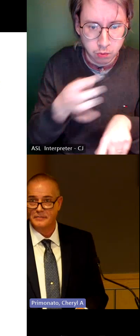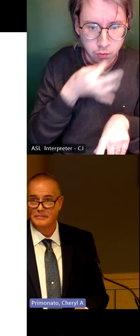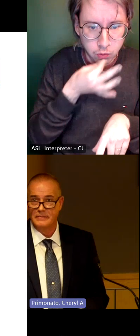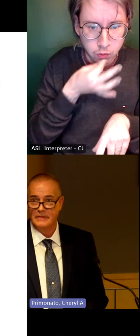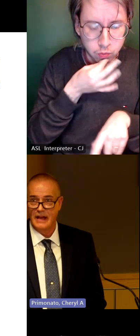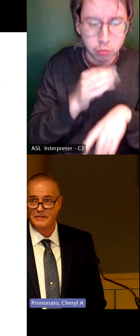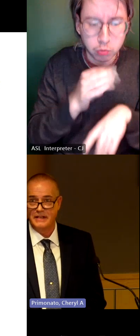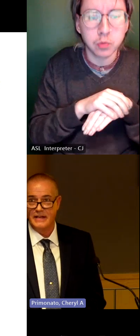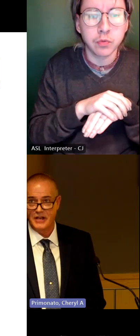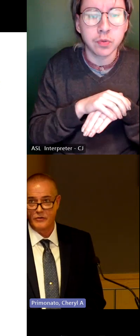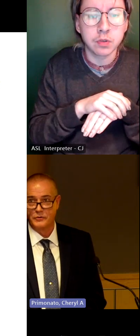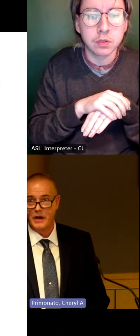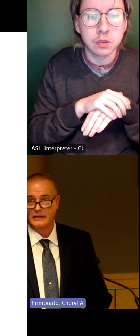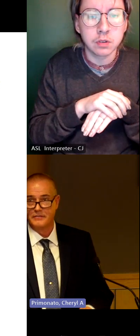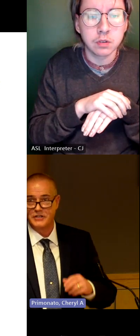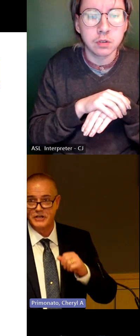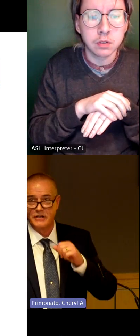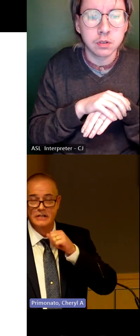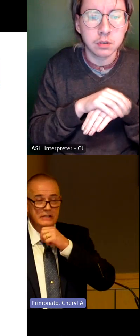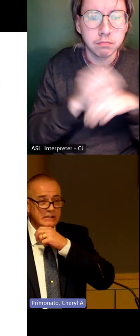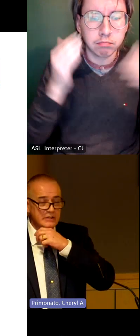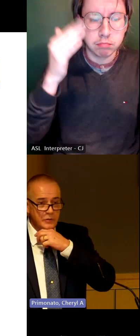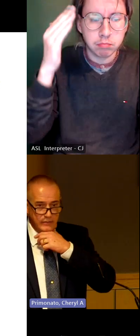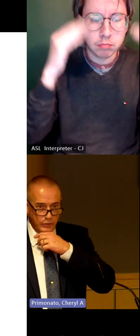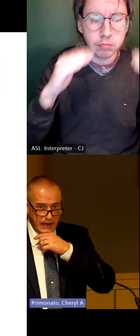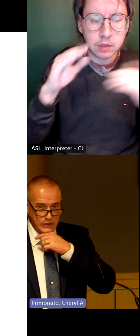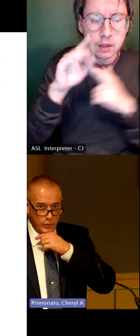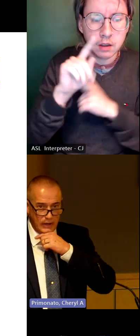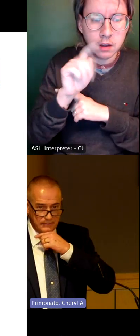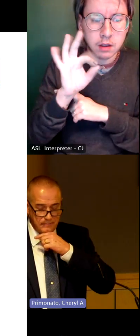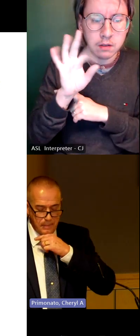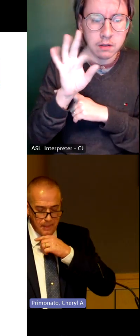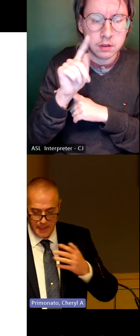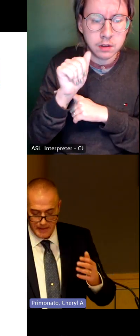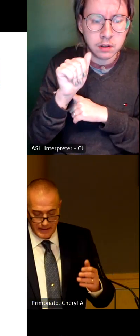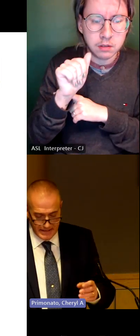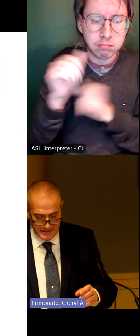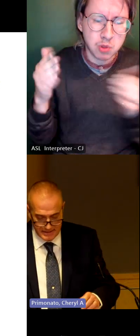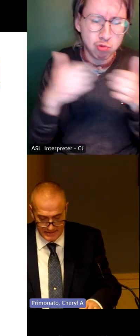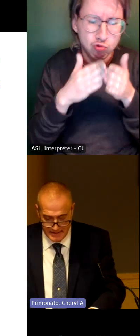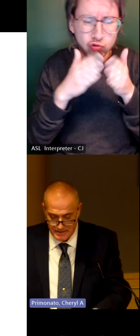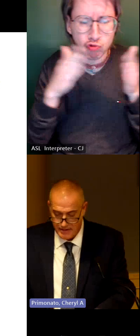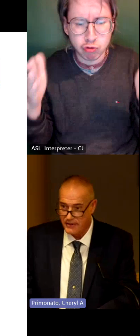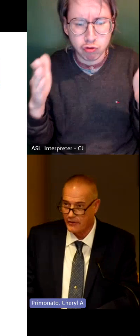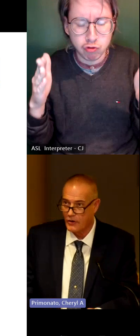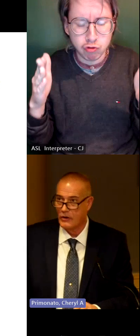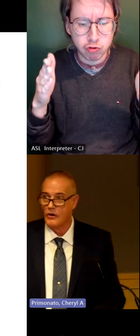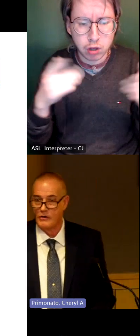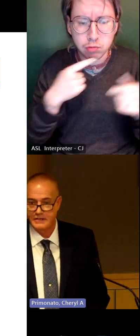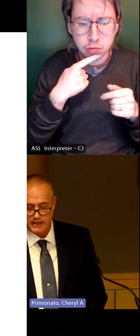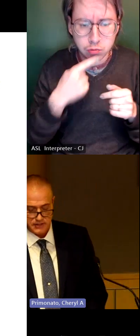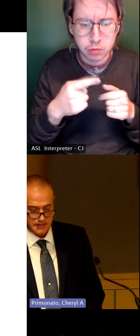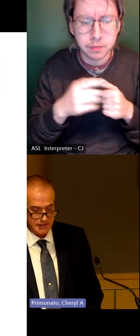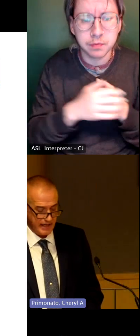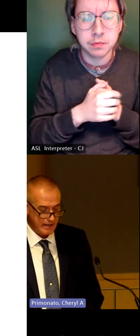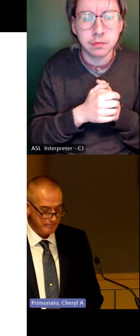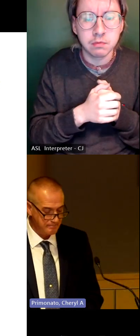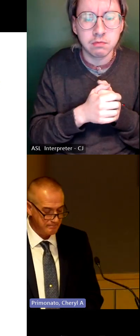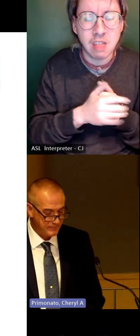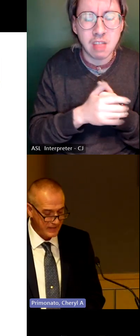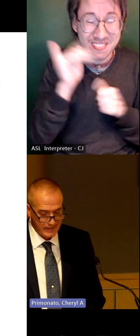a FTA general directive this year, 24-1, and that's near and dear to all our hearts. That's